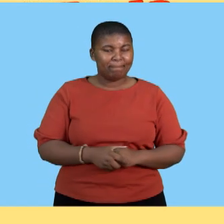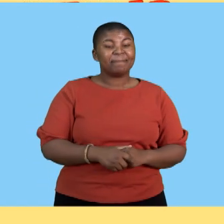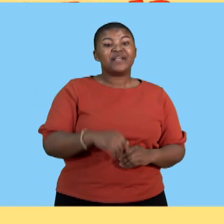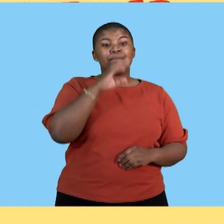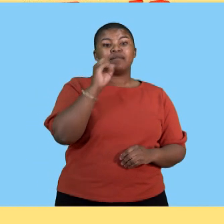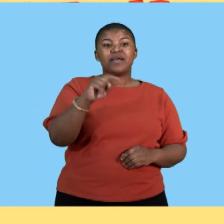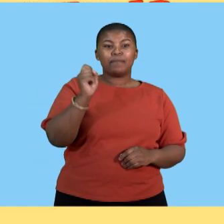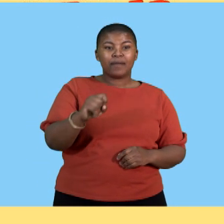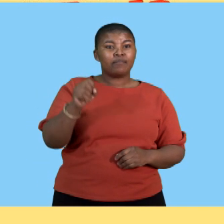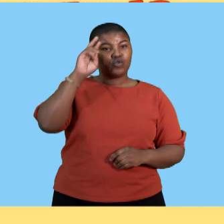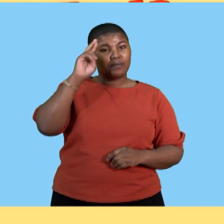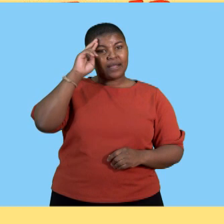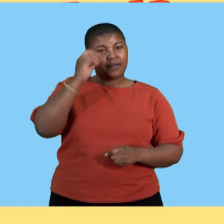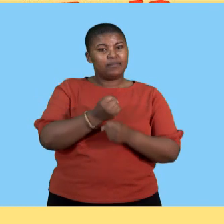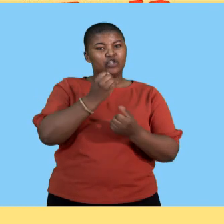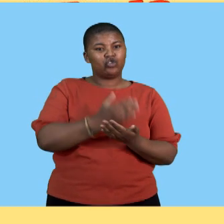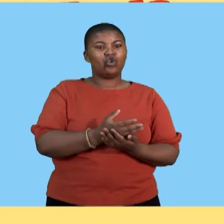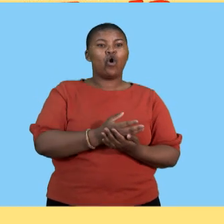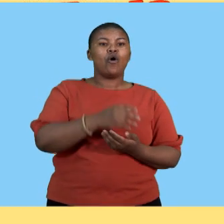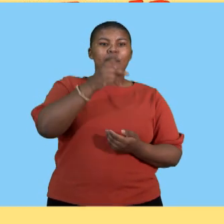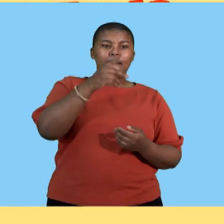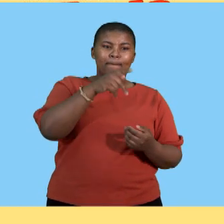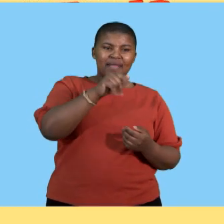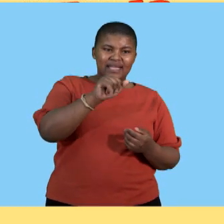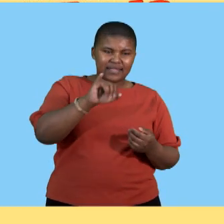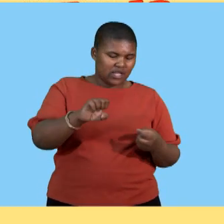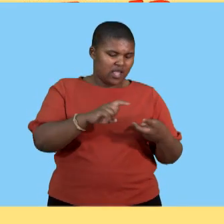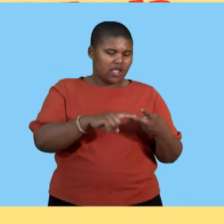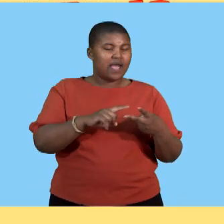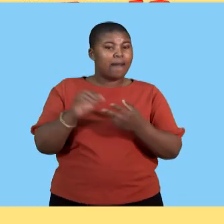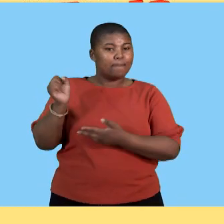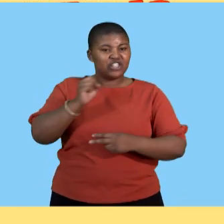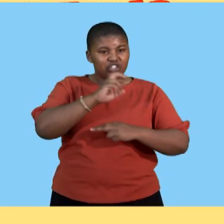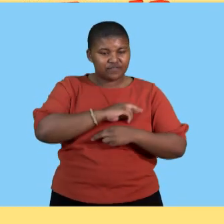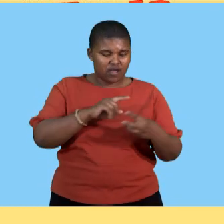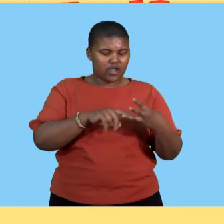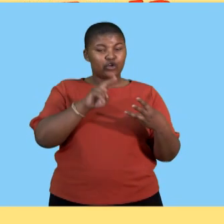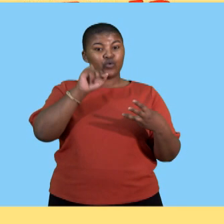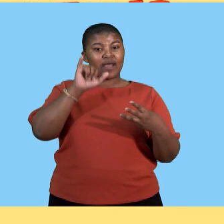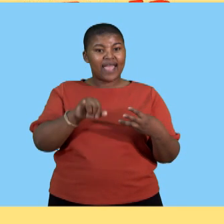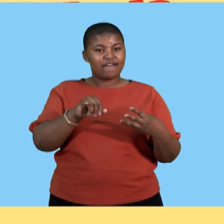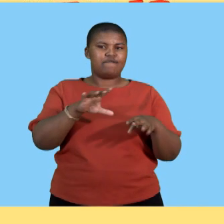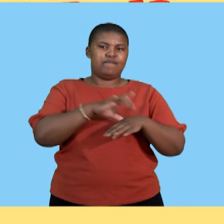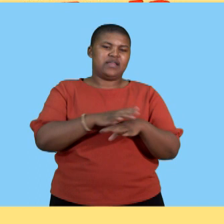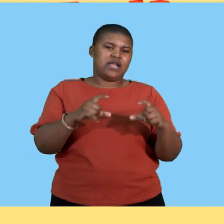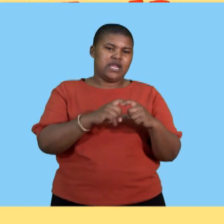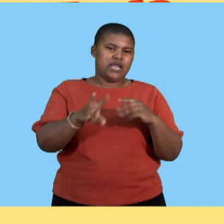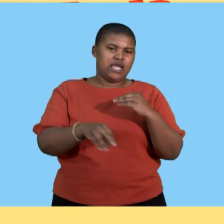all first with the creditors for salaries, then you bring your pay as you earn, UIF, pension fund, and then medical